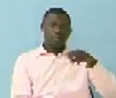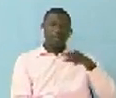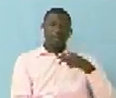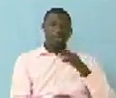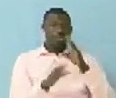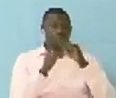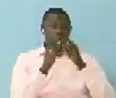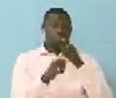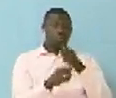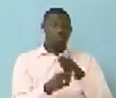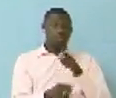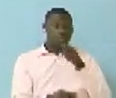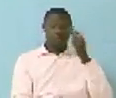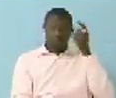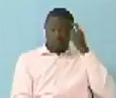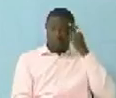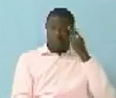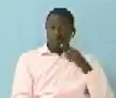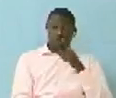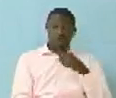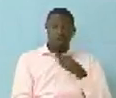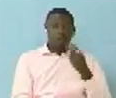You think we are joking here?